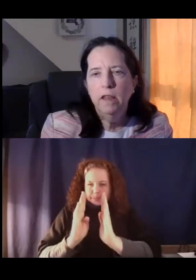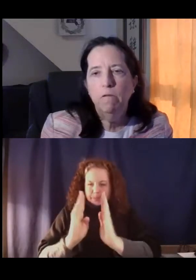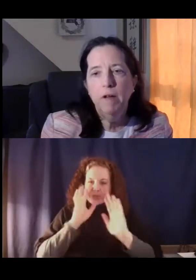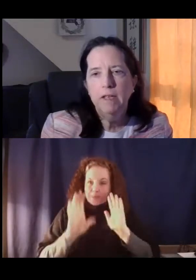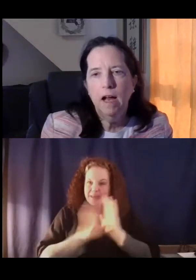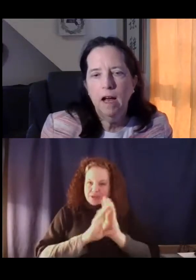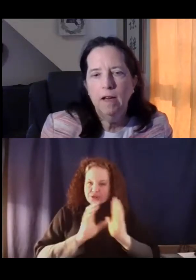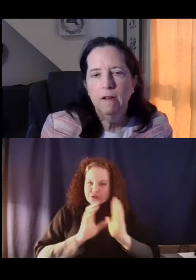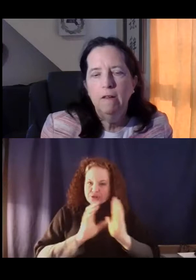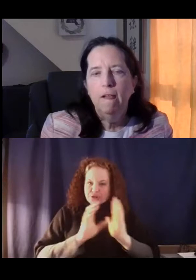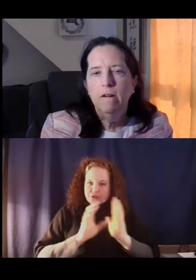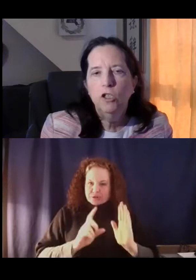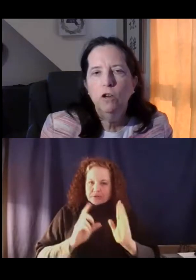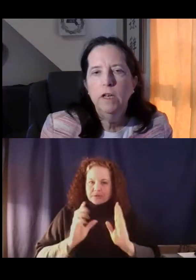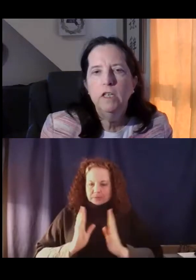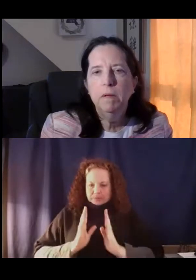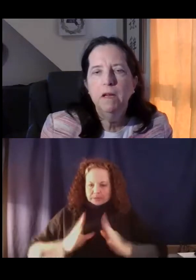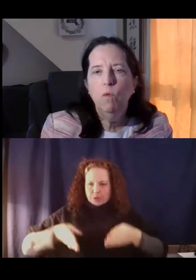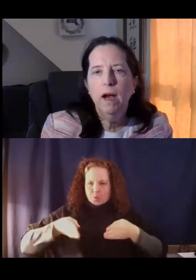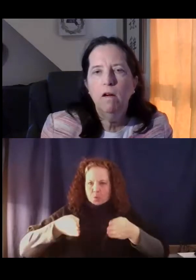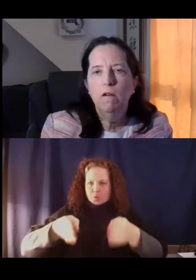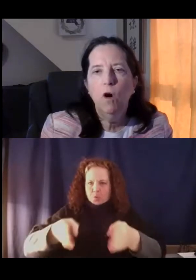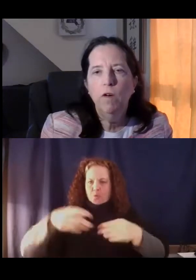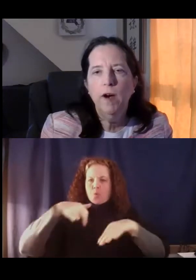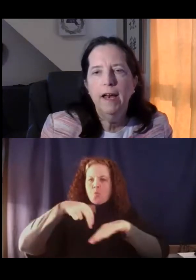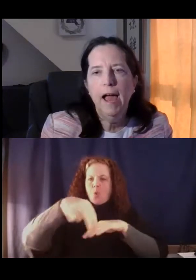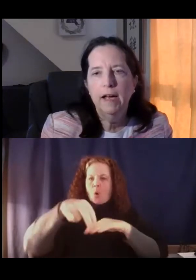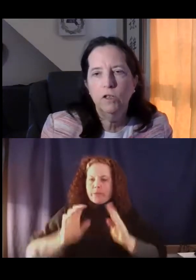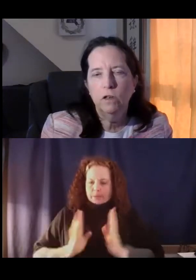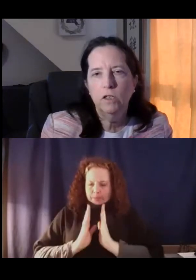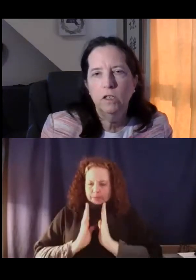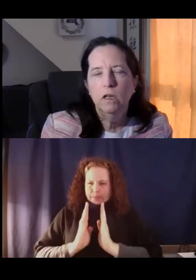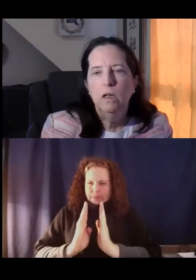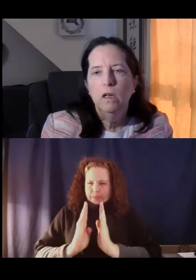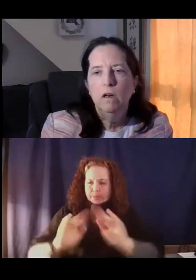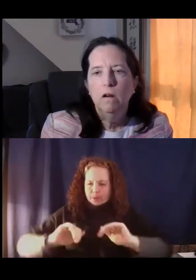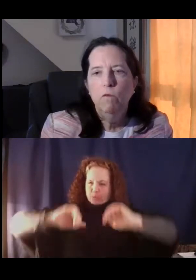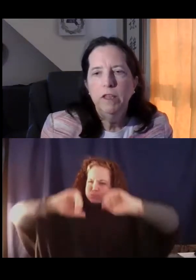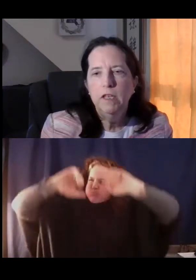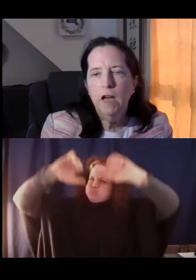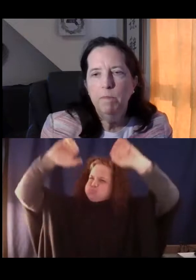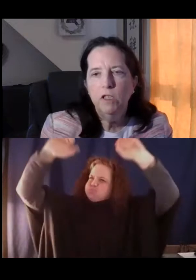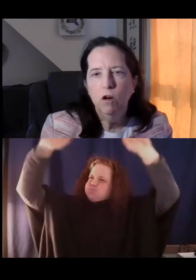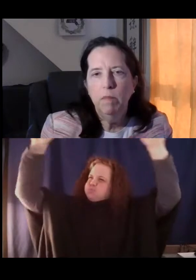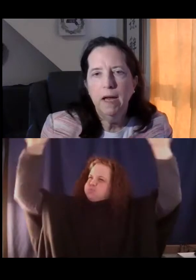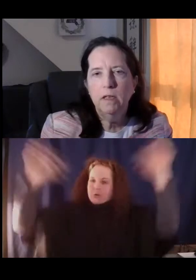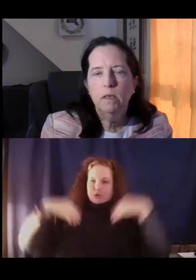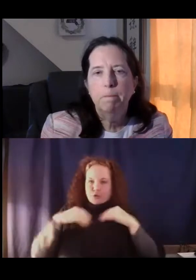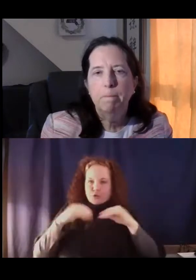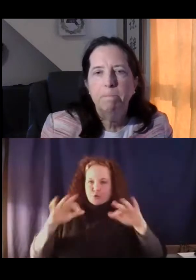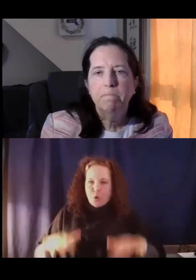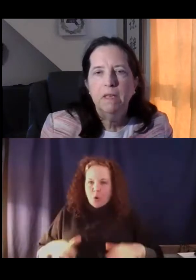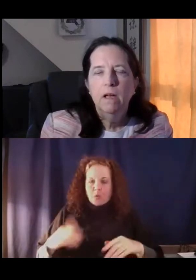snowbanks, and they're face high. You need to be aware of overhead hazards with these type of